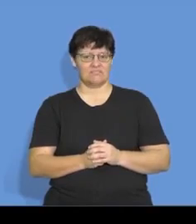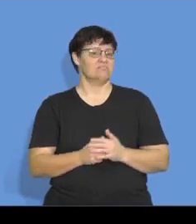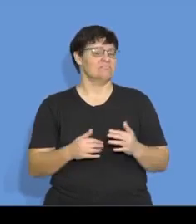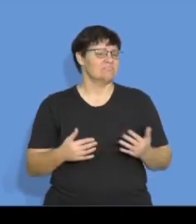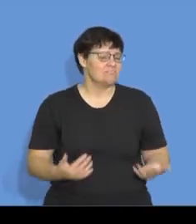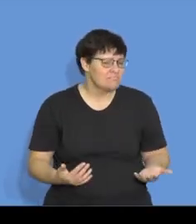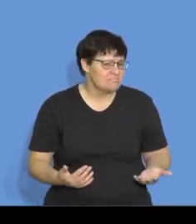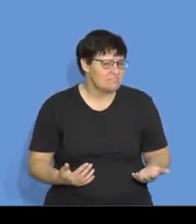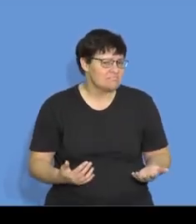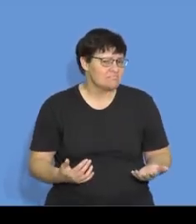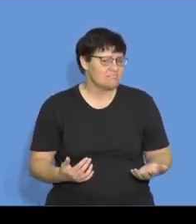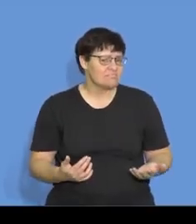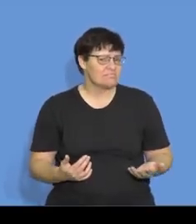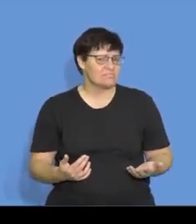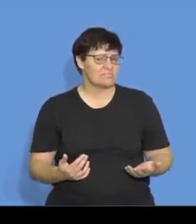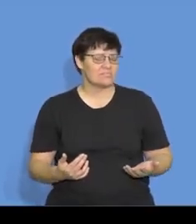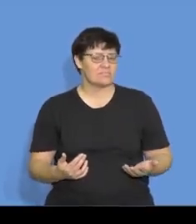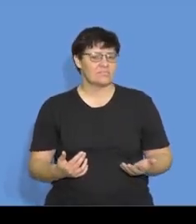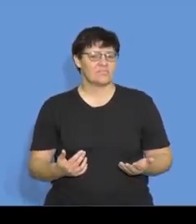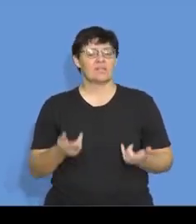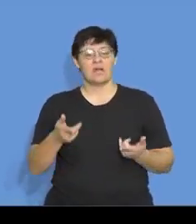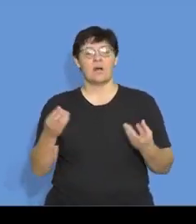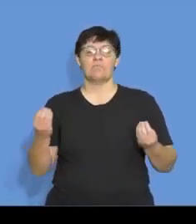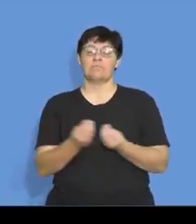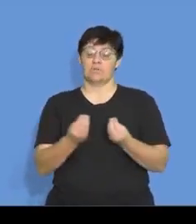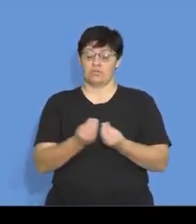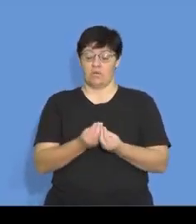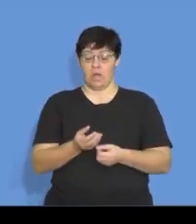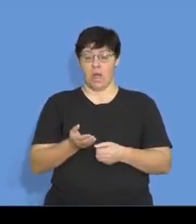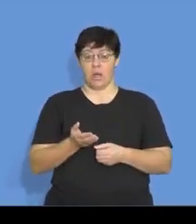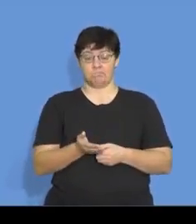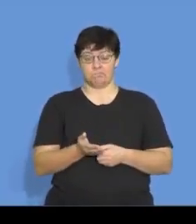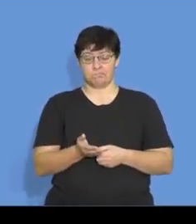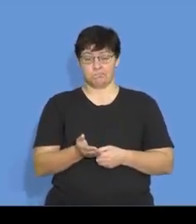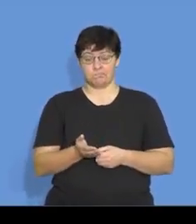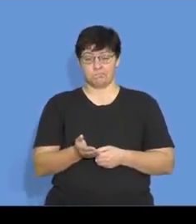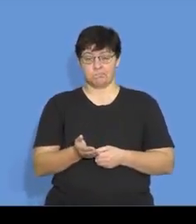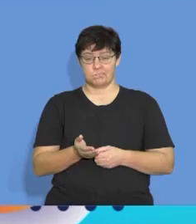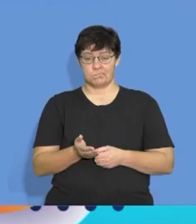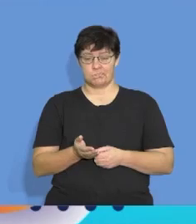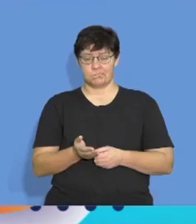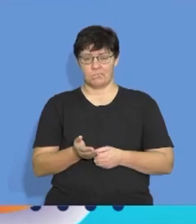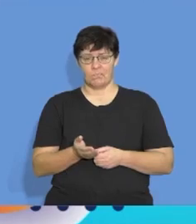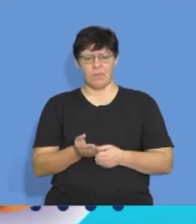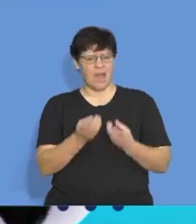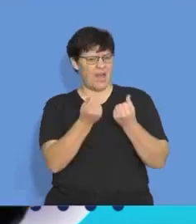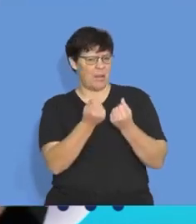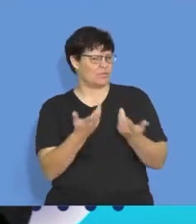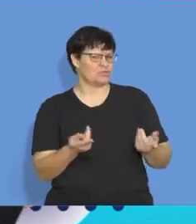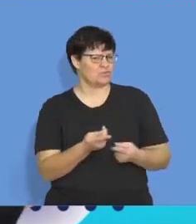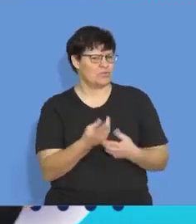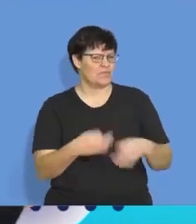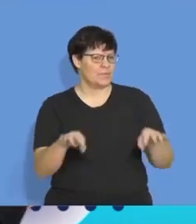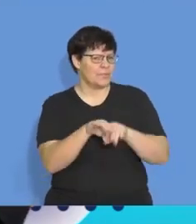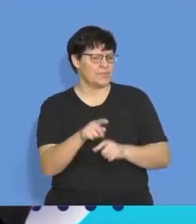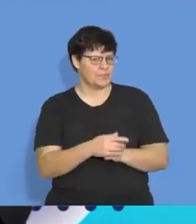How do we verify the value of stock on hand, right? And this is something you've been doing all the